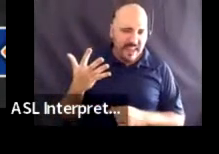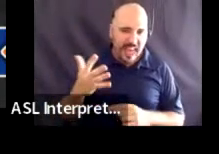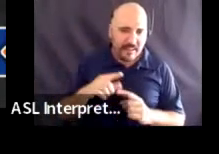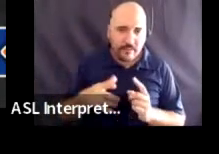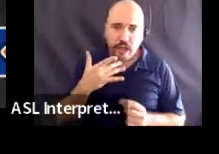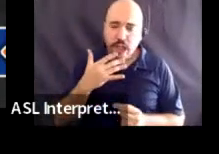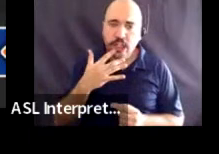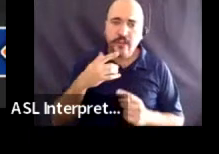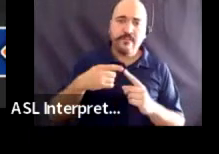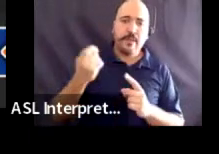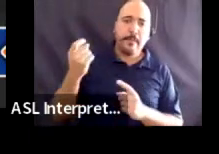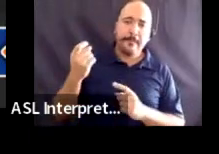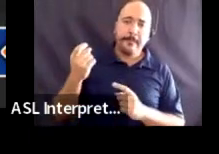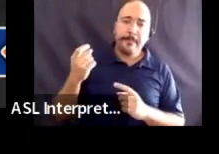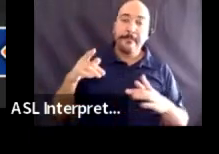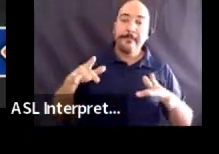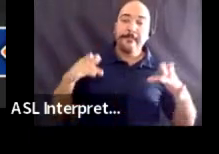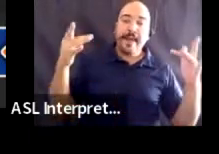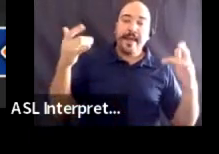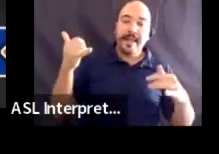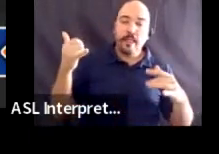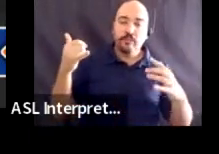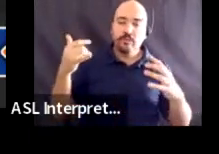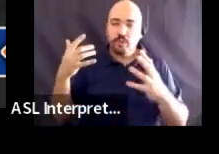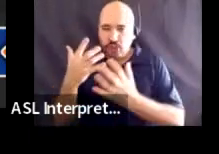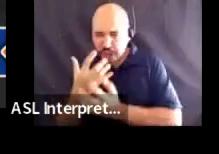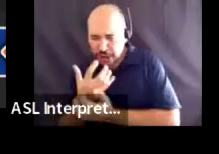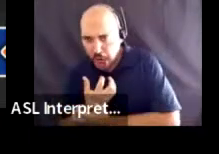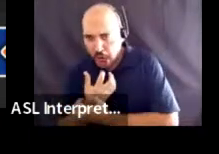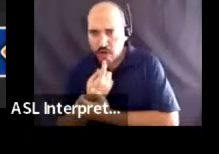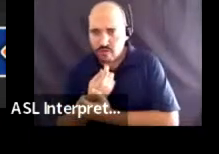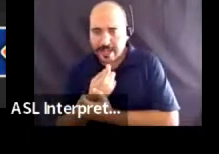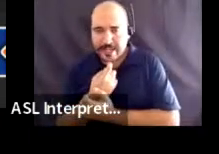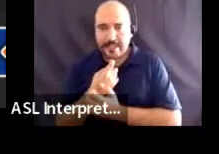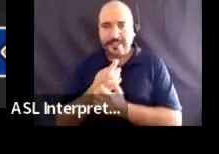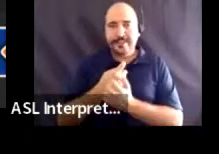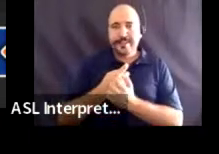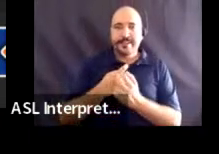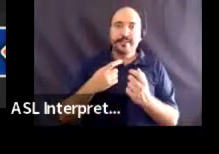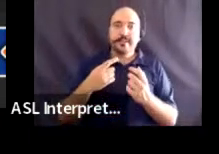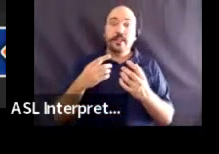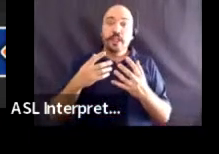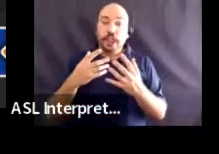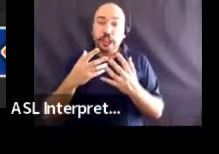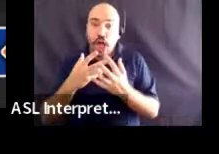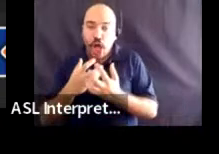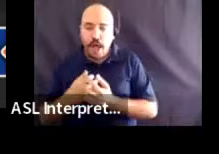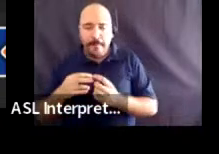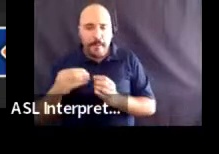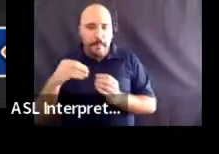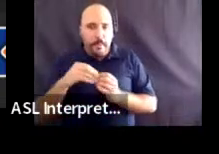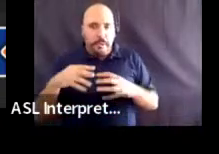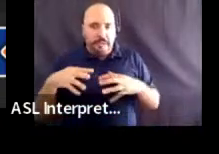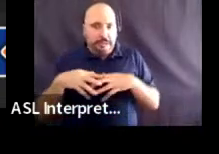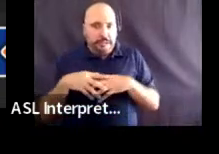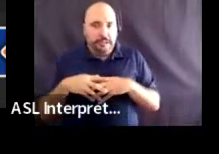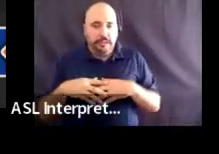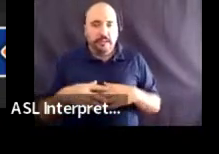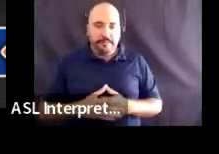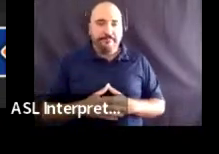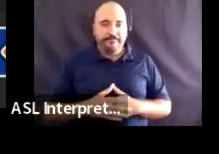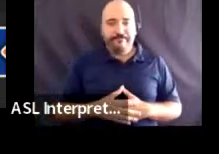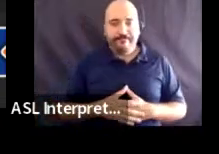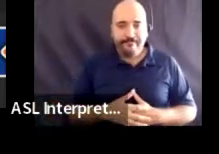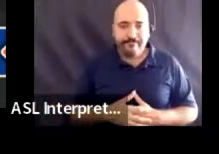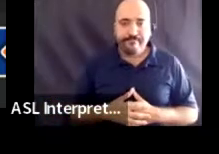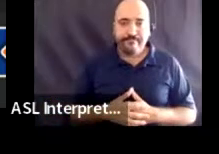ranging from pale yellow to dark red, indicating intensity. Great. So those are things